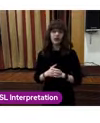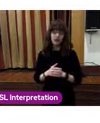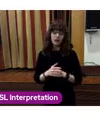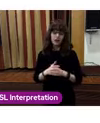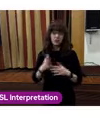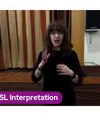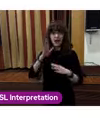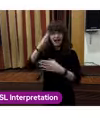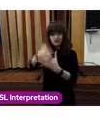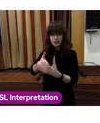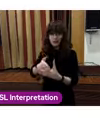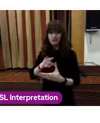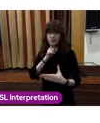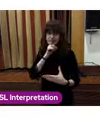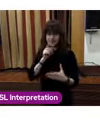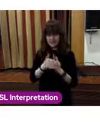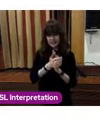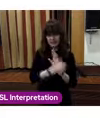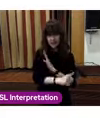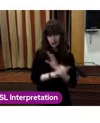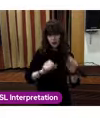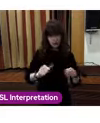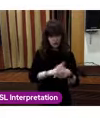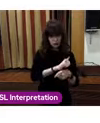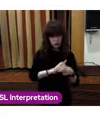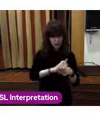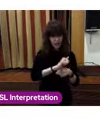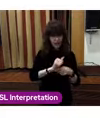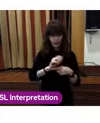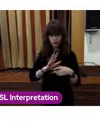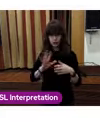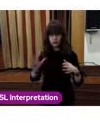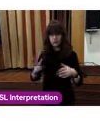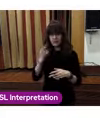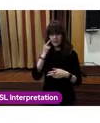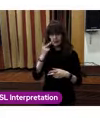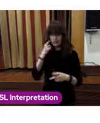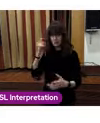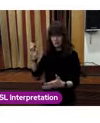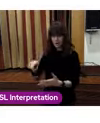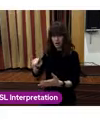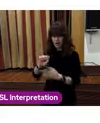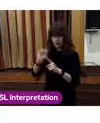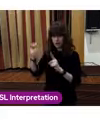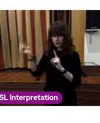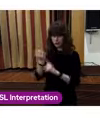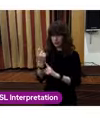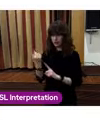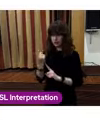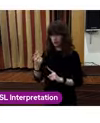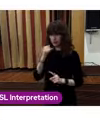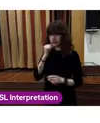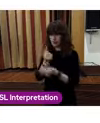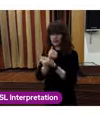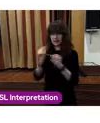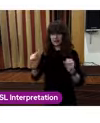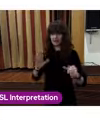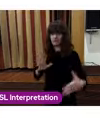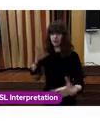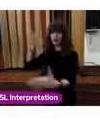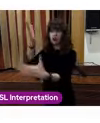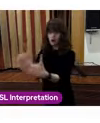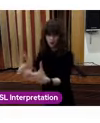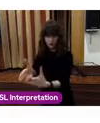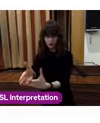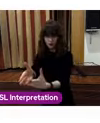in intervention. You can train people in intervening in situation, in spotting when someone is a little bit,